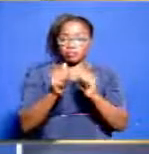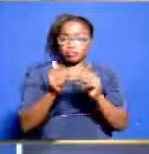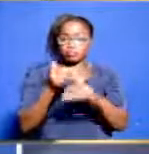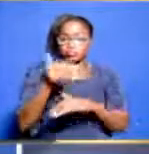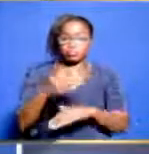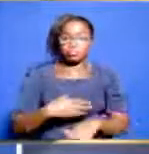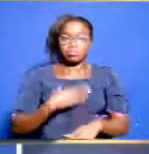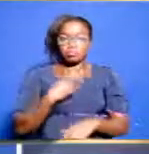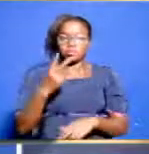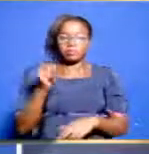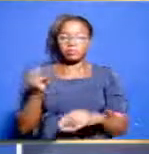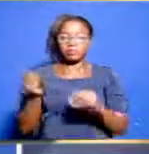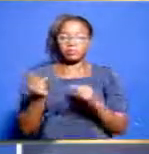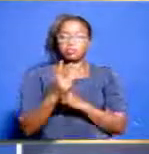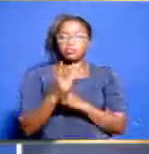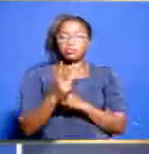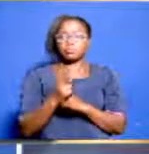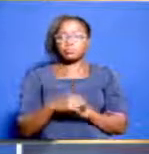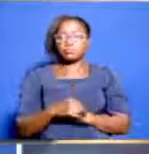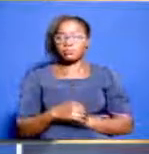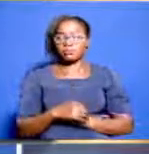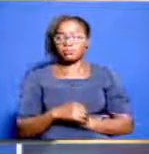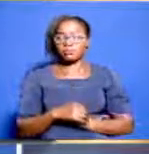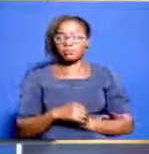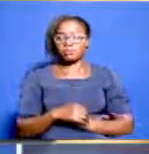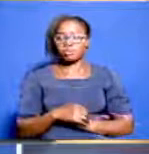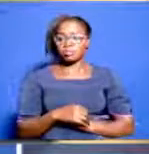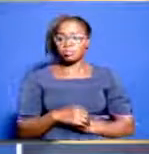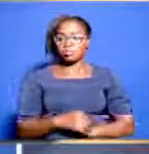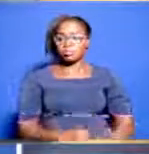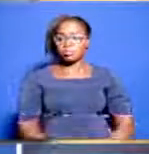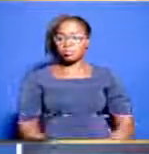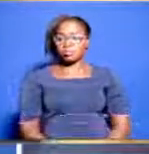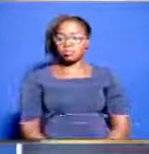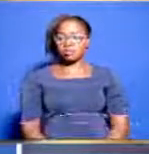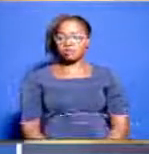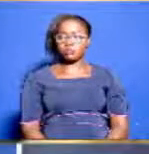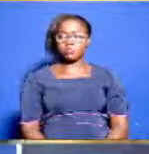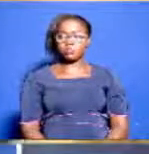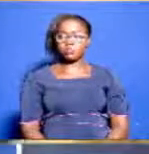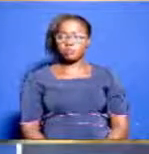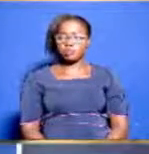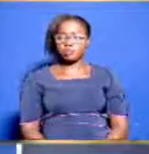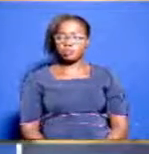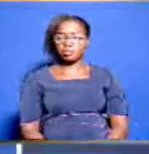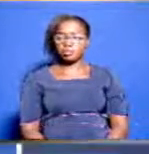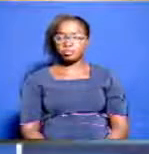2012. Frederick Muki, Darubini, michezo.